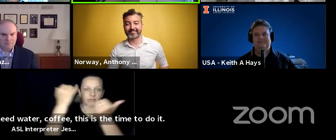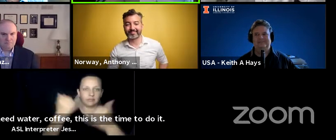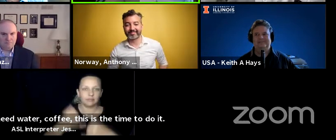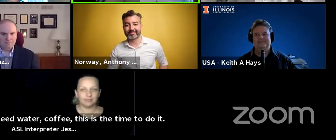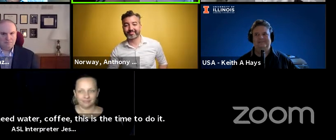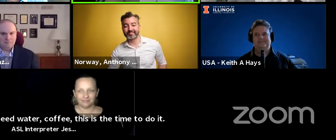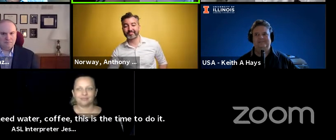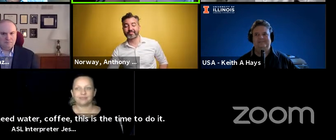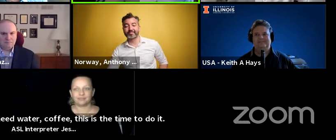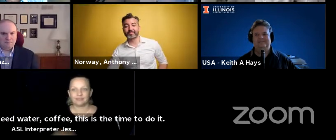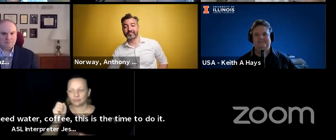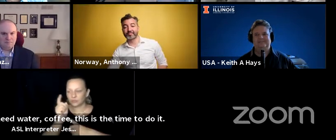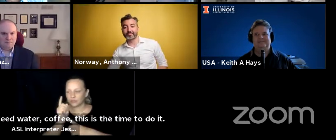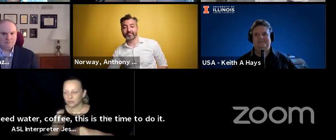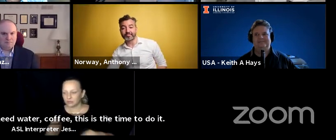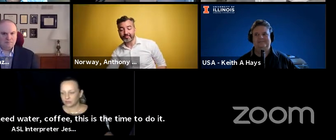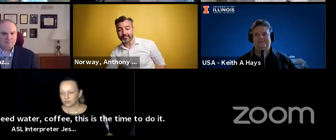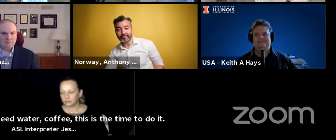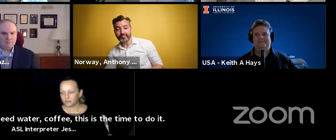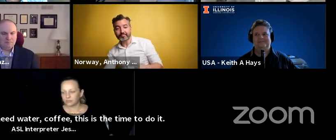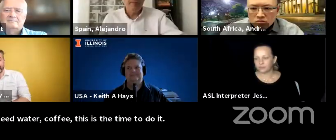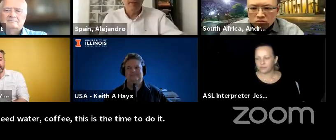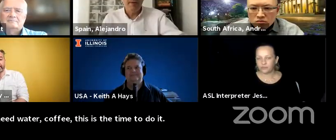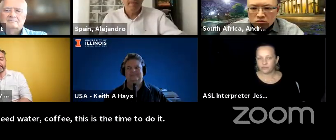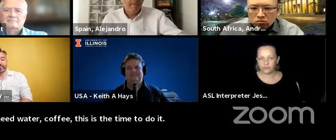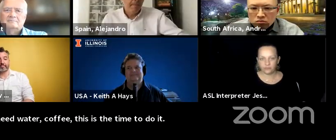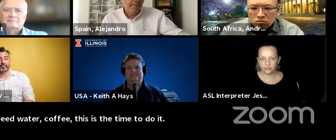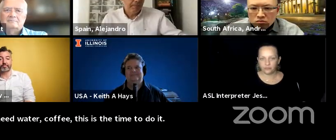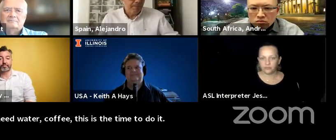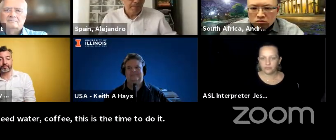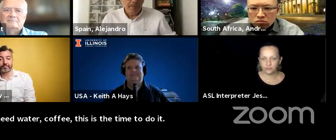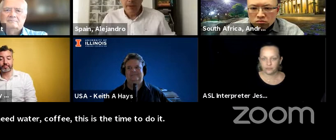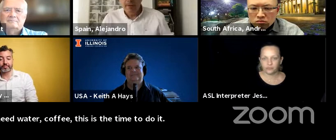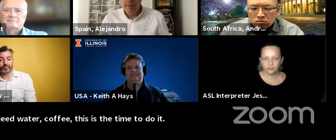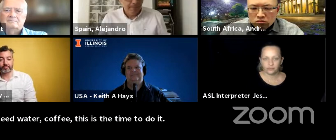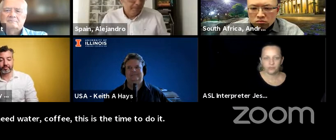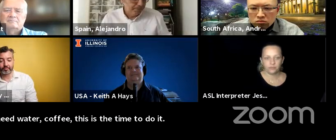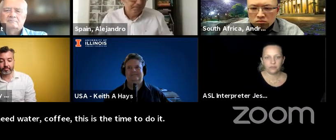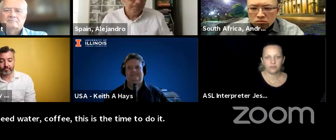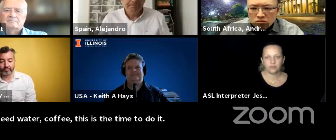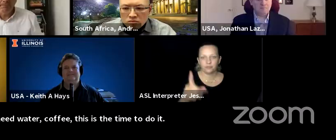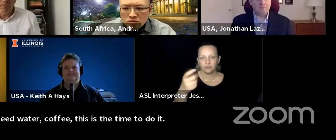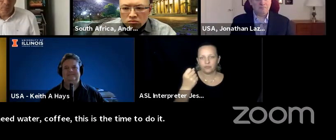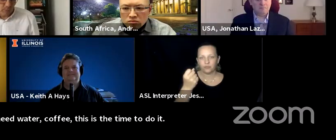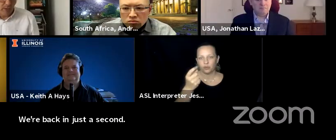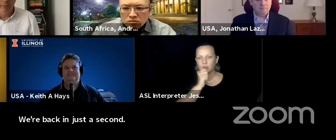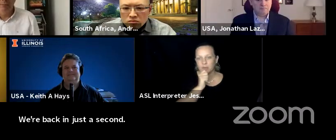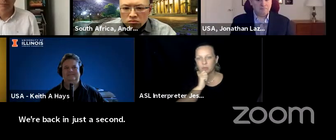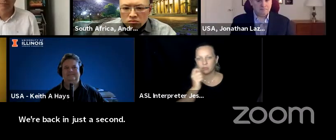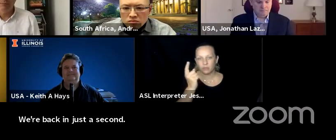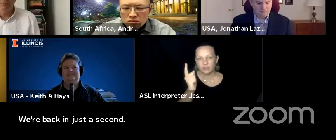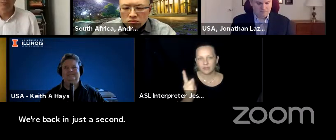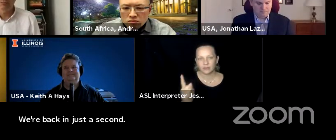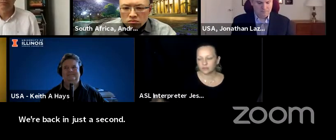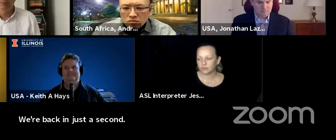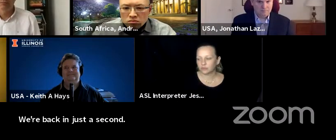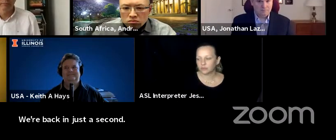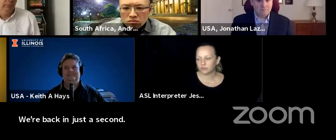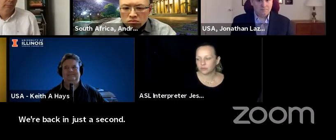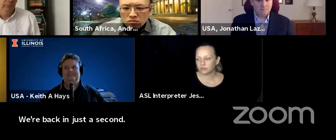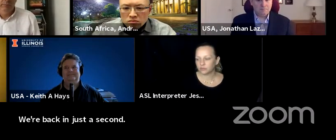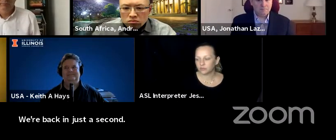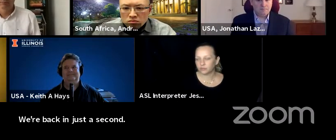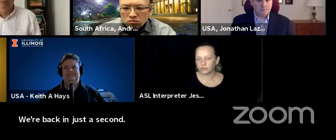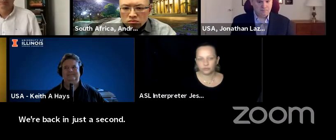We're back in just a second. Rachel, I'm trying to get the video to display on one of my monitors. Bear with me for just a second. We'll wait